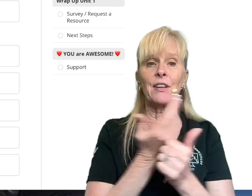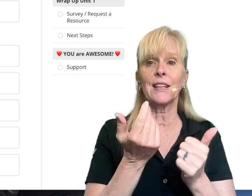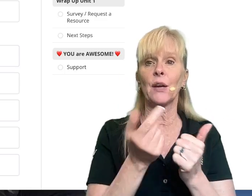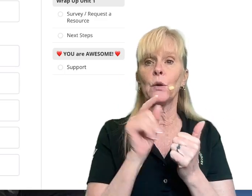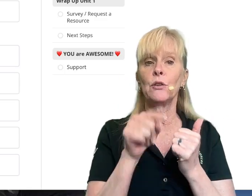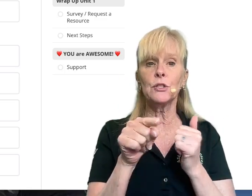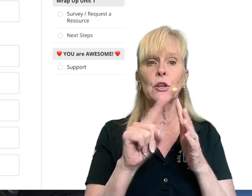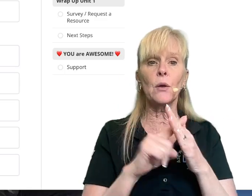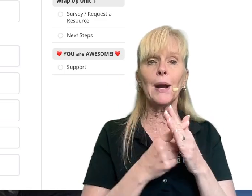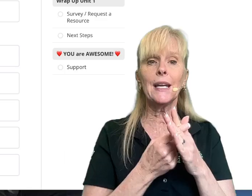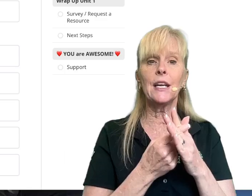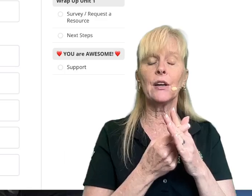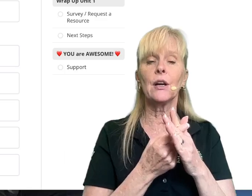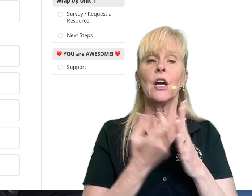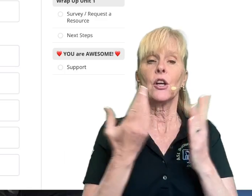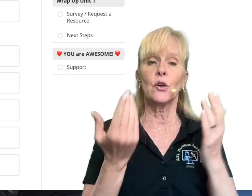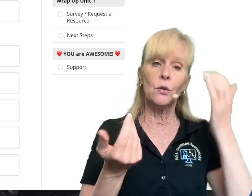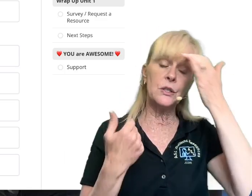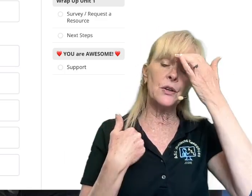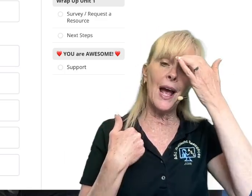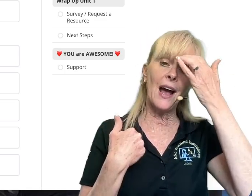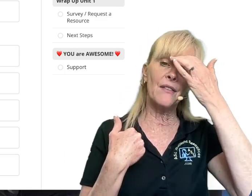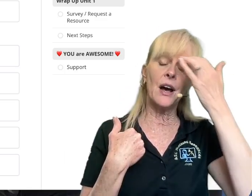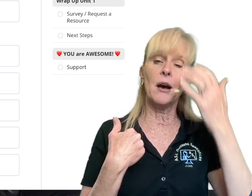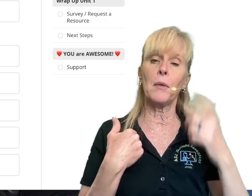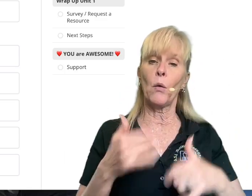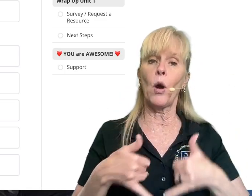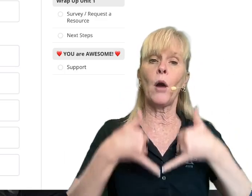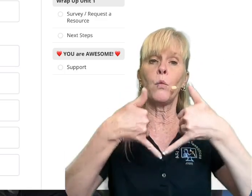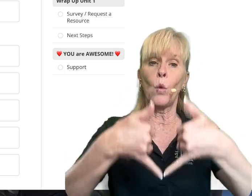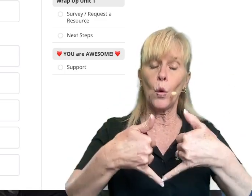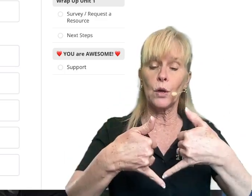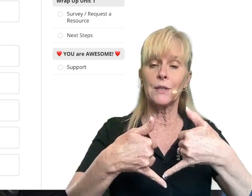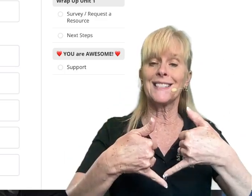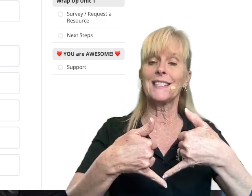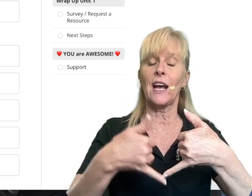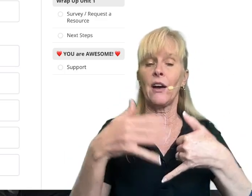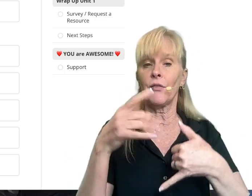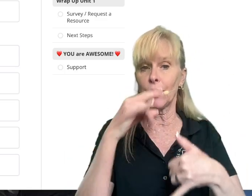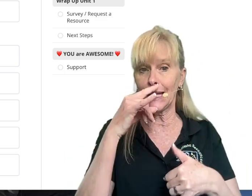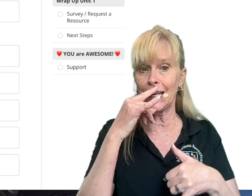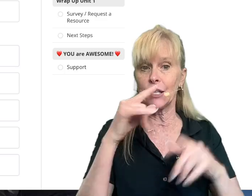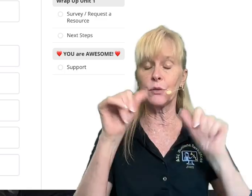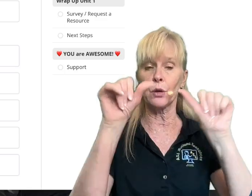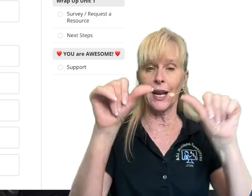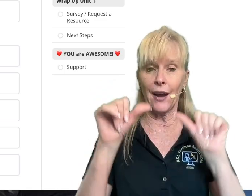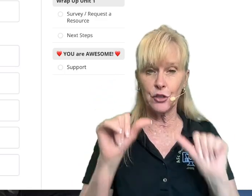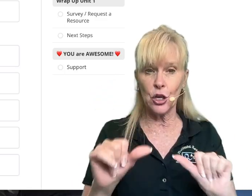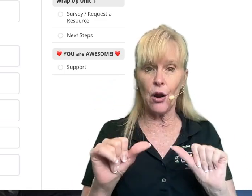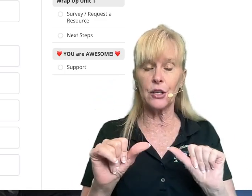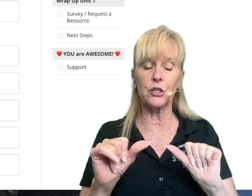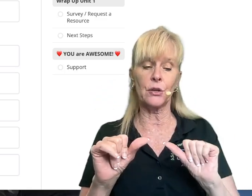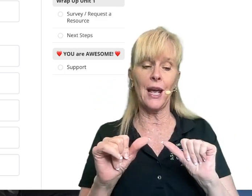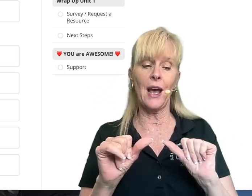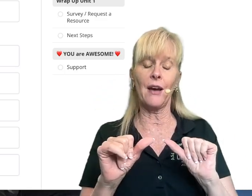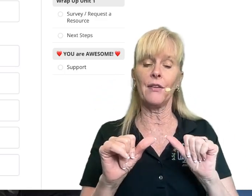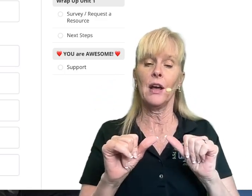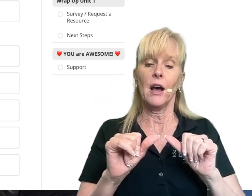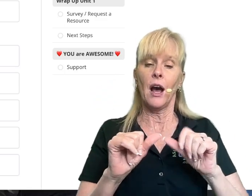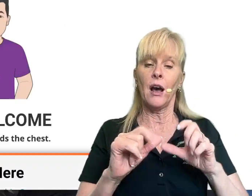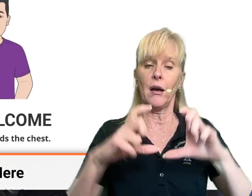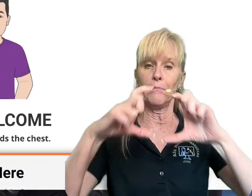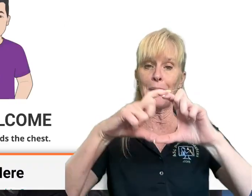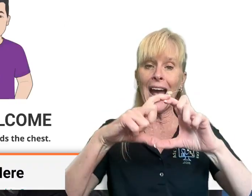see everything. When you start right here, you're going to have awards for the kids. We're going to have charts. You're going to